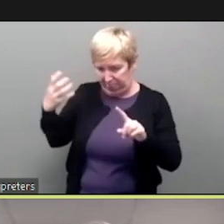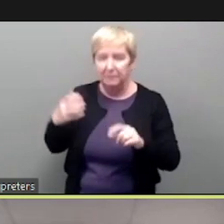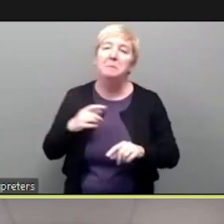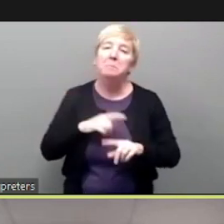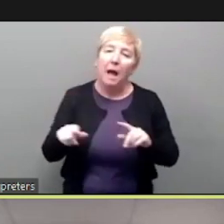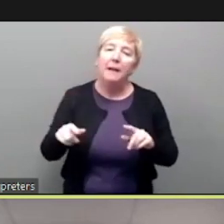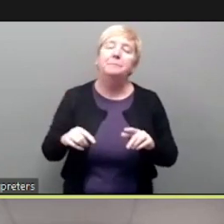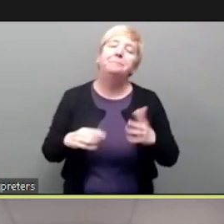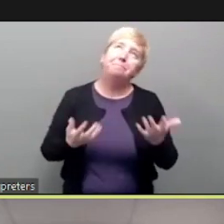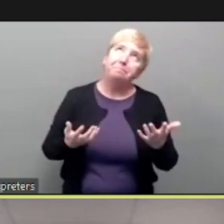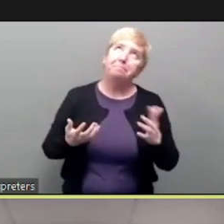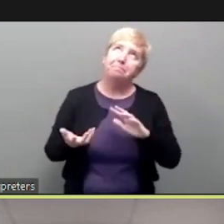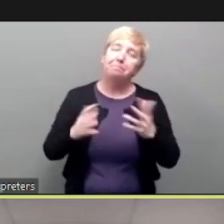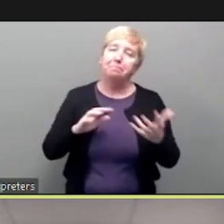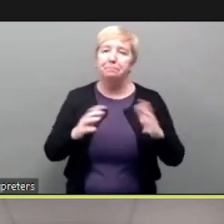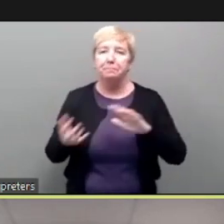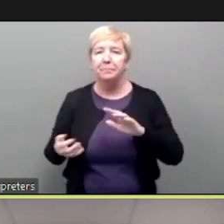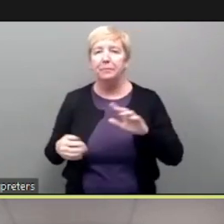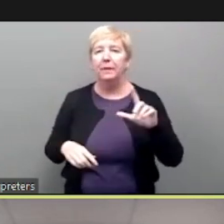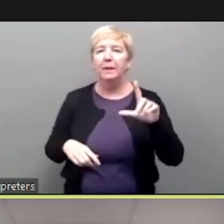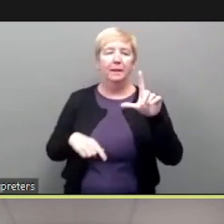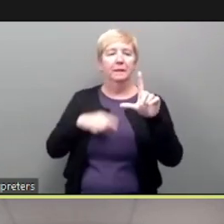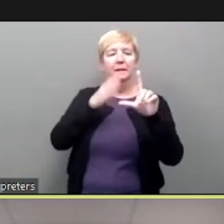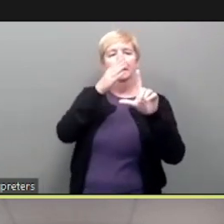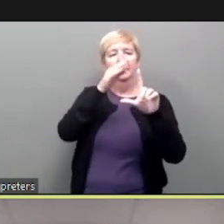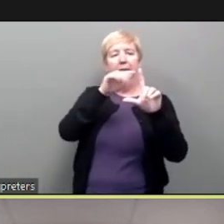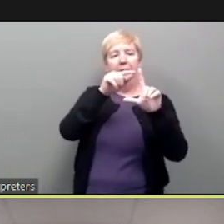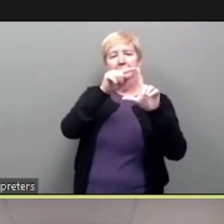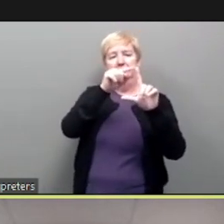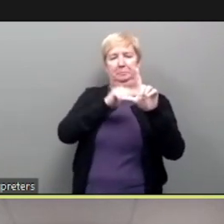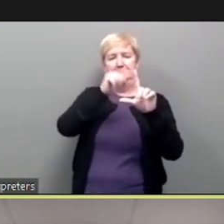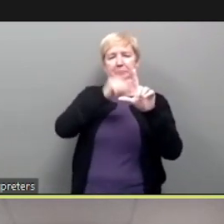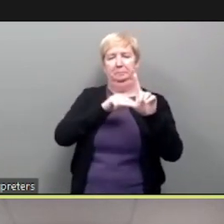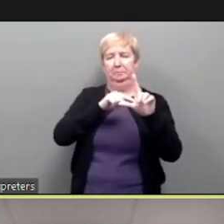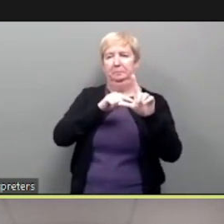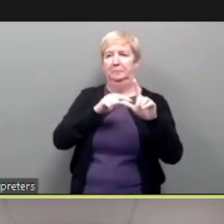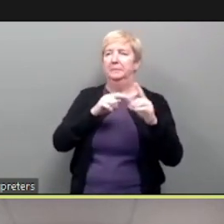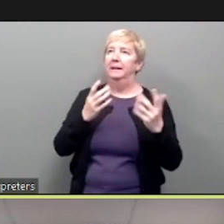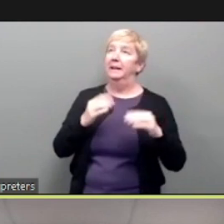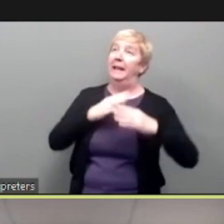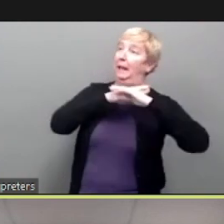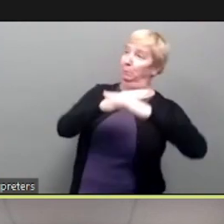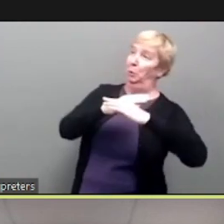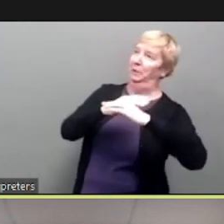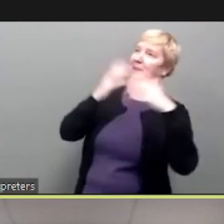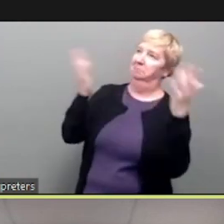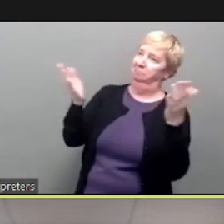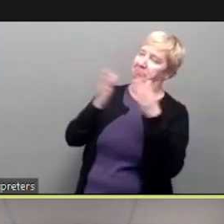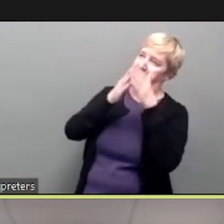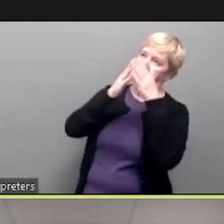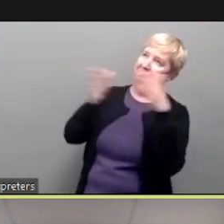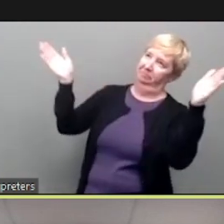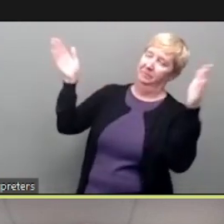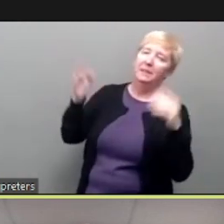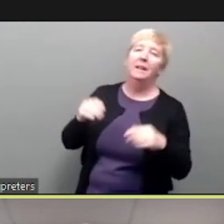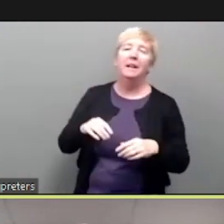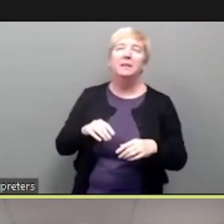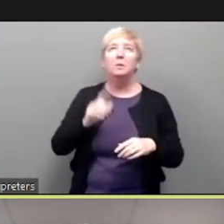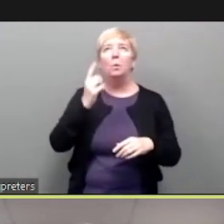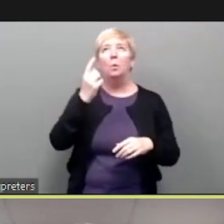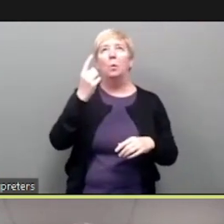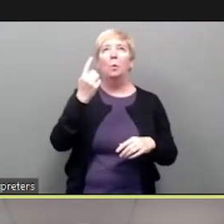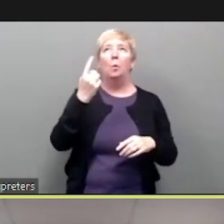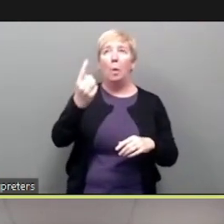it's sort of a placeholder for overall level of immunity, if you will. It's actually 1 minus the